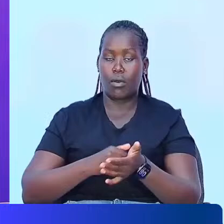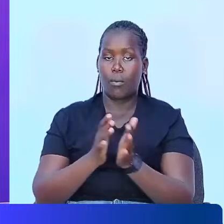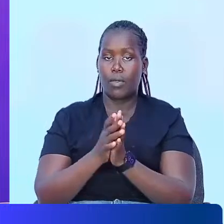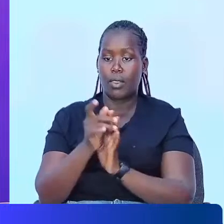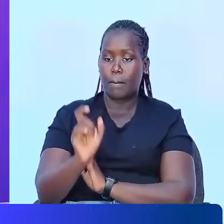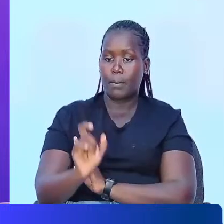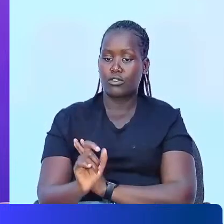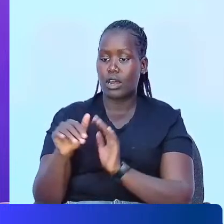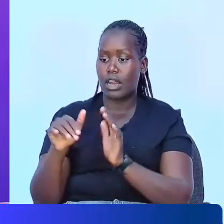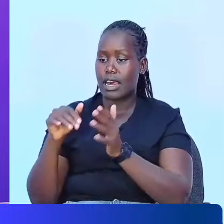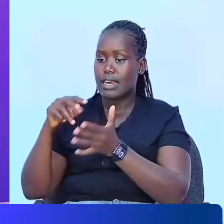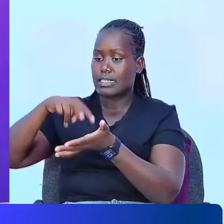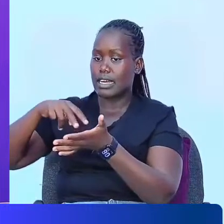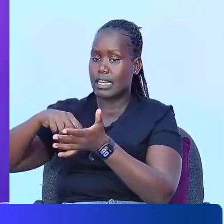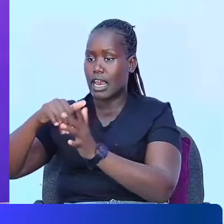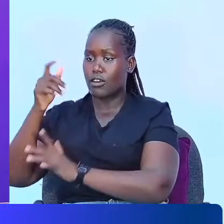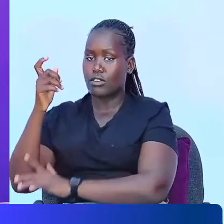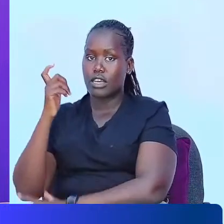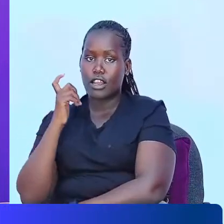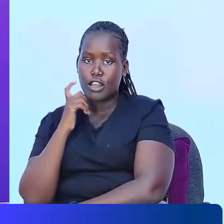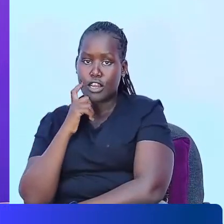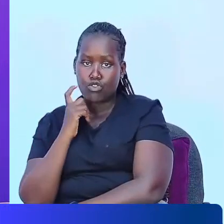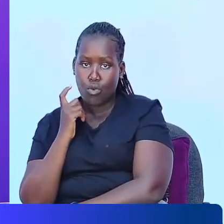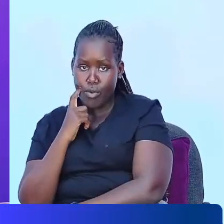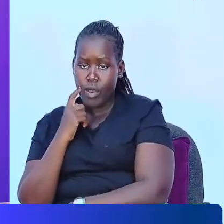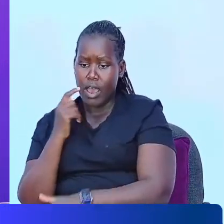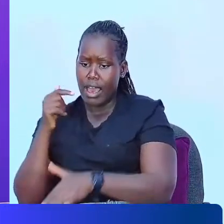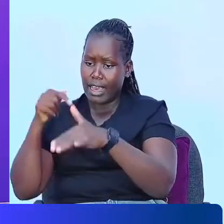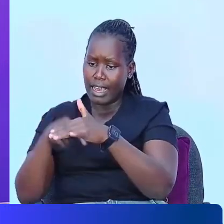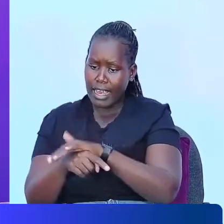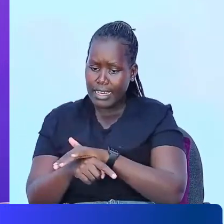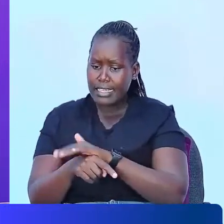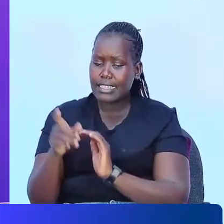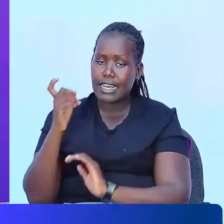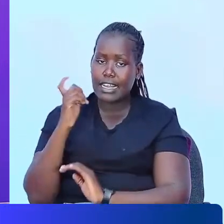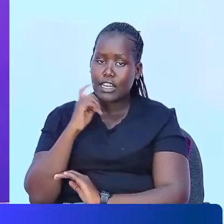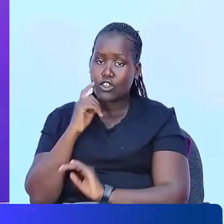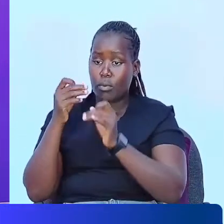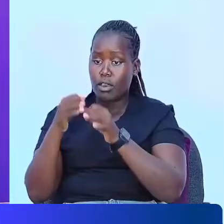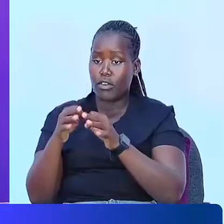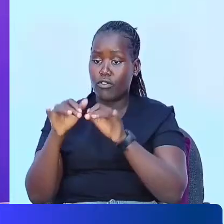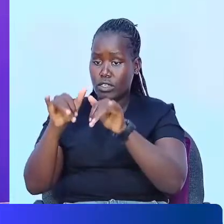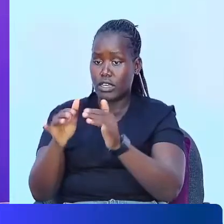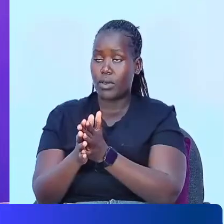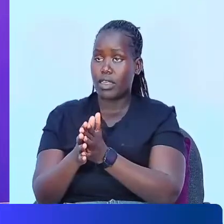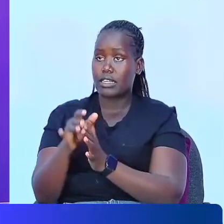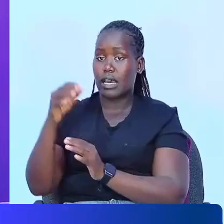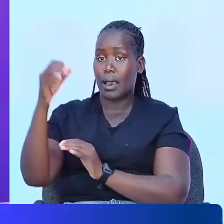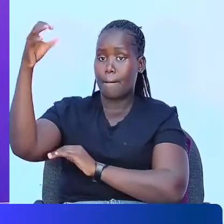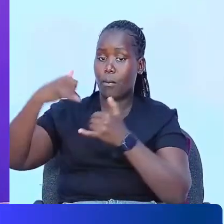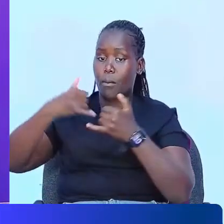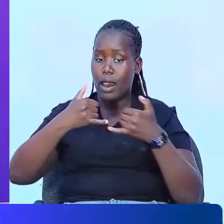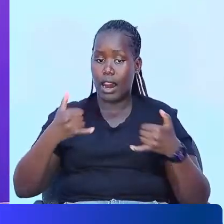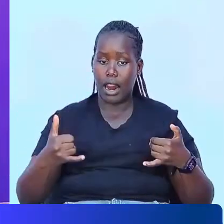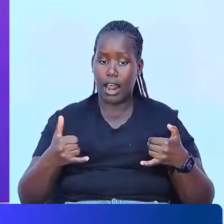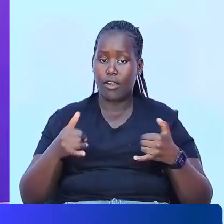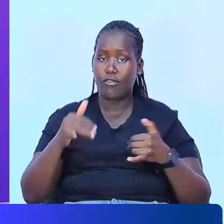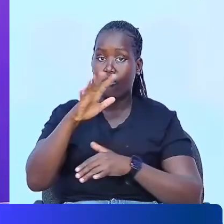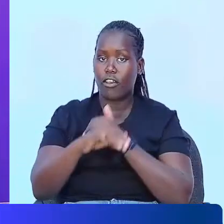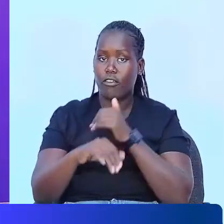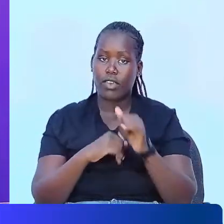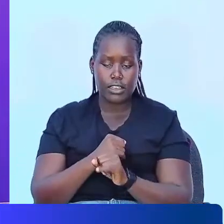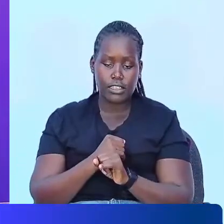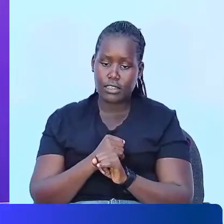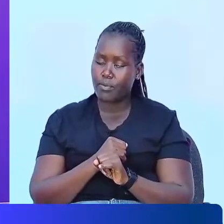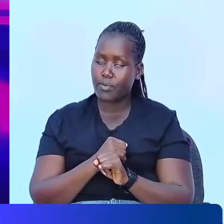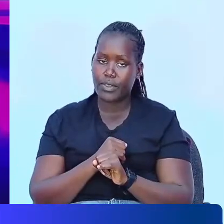get into the shop and buy the correct socks, because even if you stay with that power line for 5 years, we'll get you. And it will be disconnected.